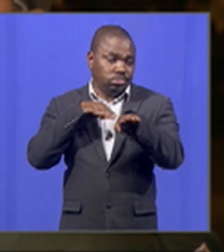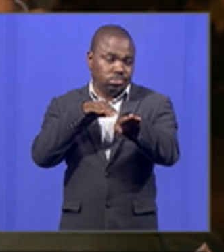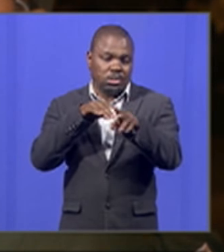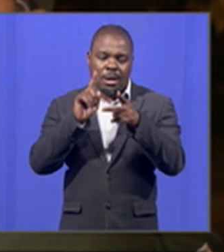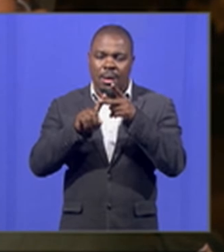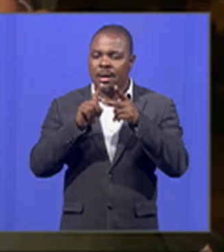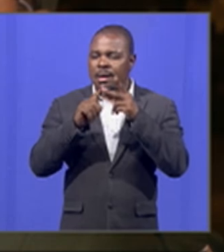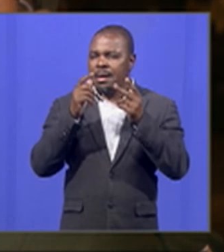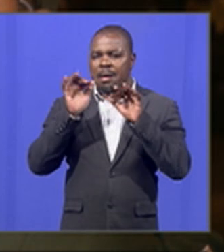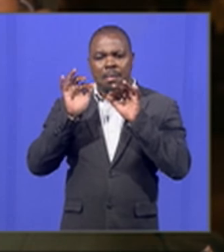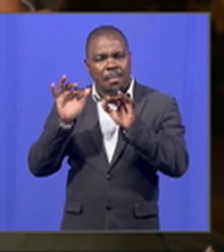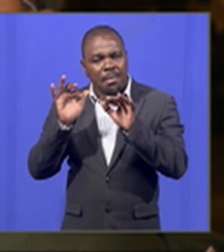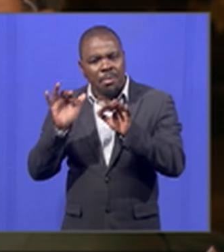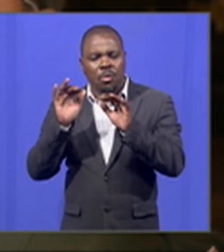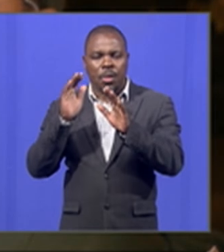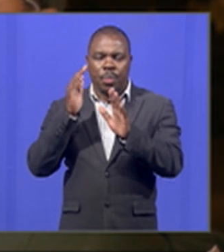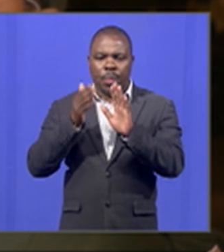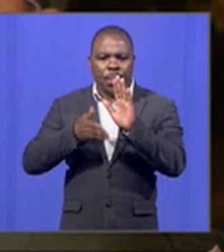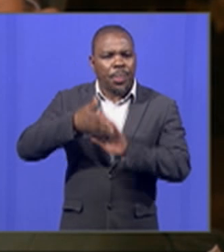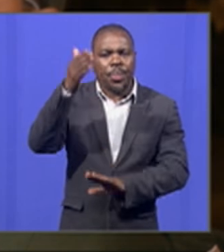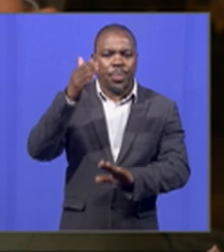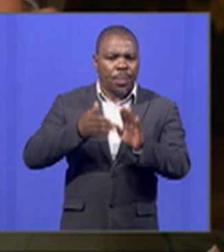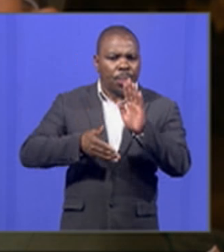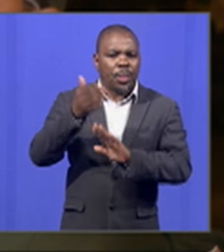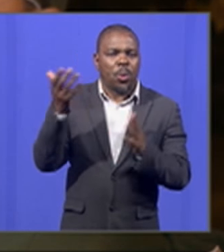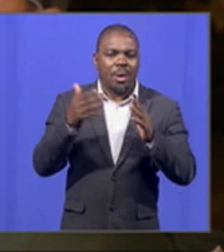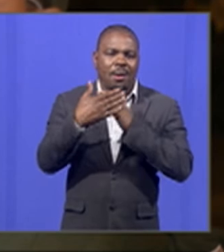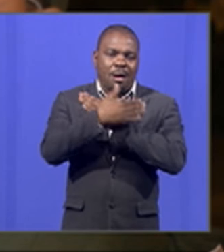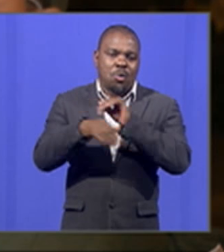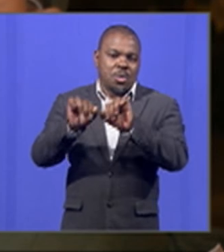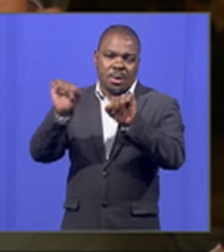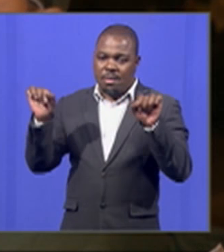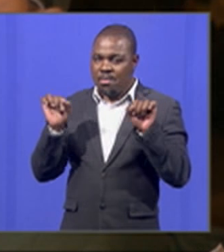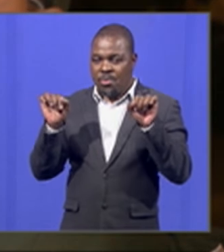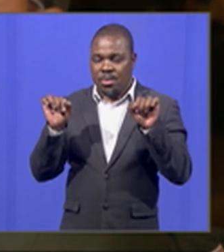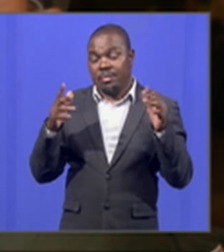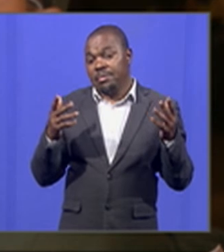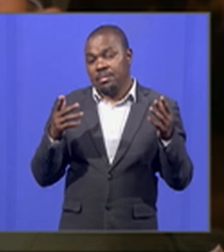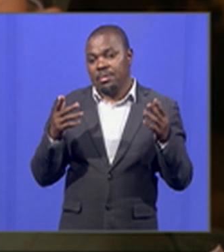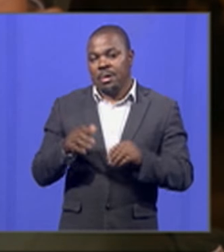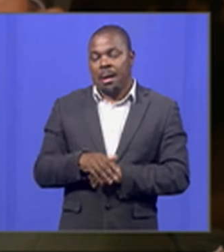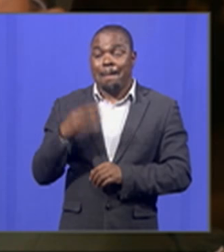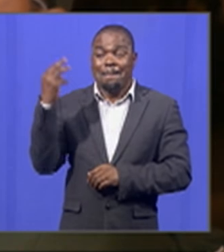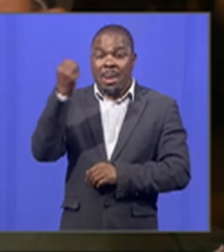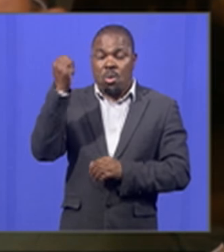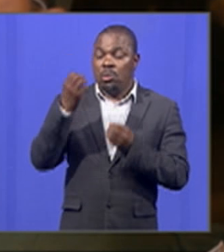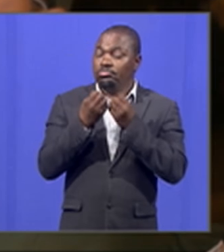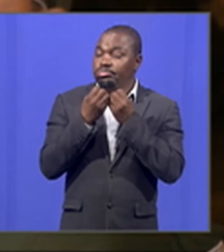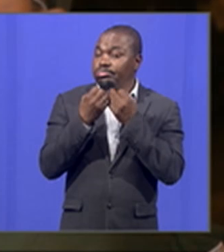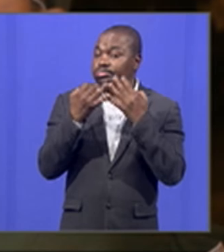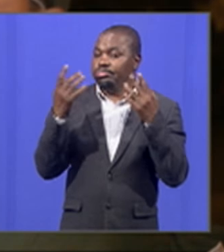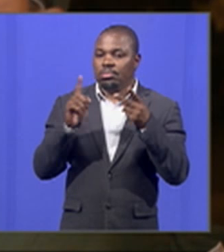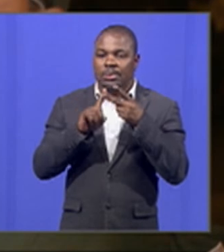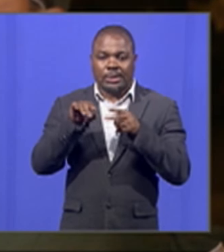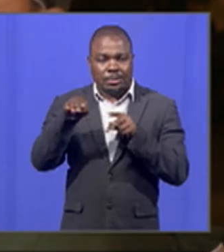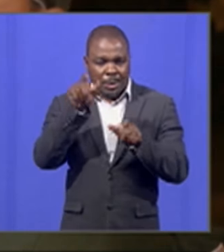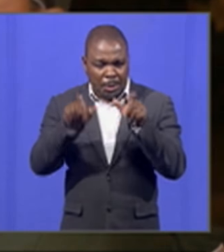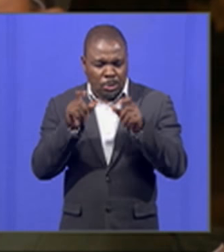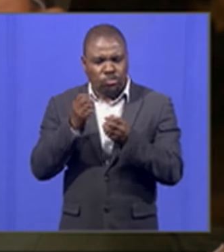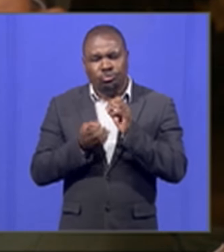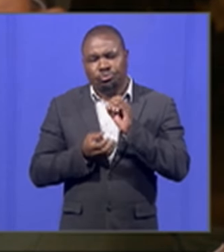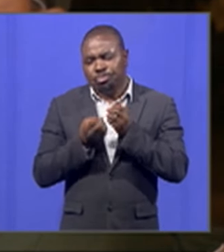are going through to their countries. Especially we have a lot of Malawians and Zimbabweans that are